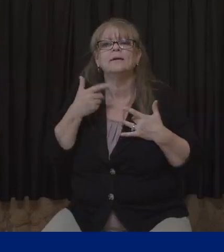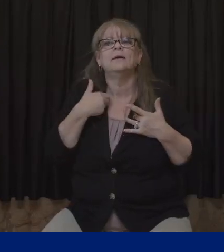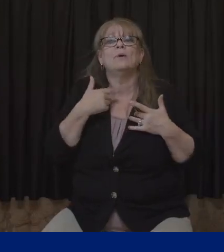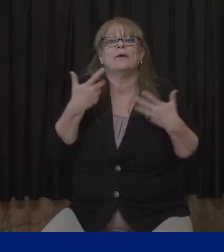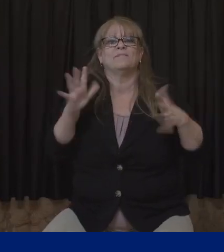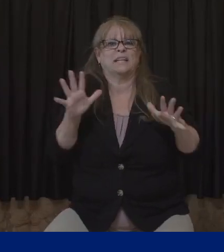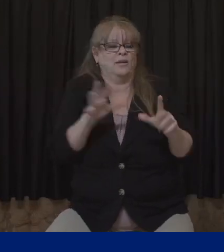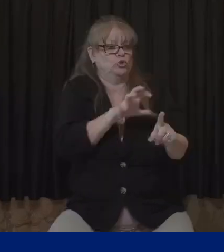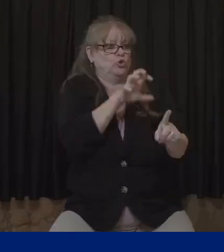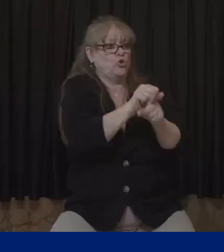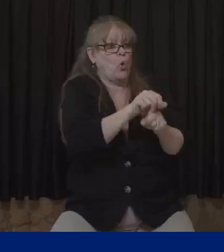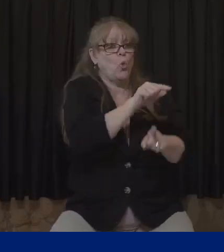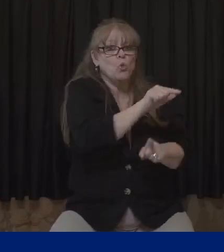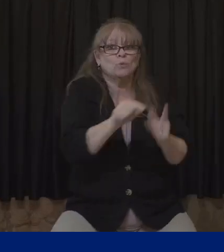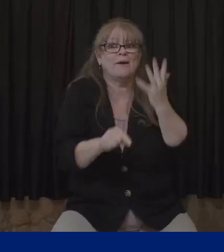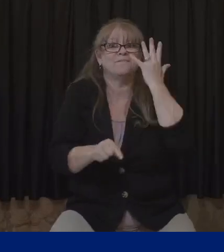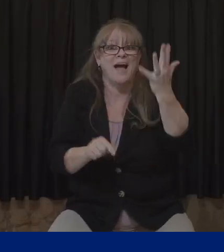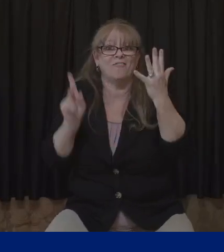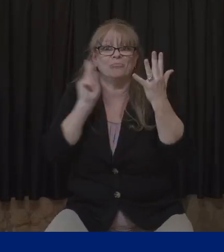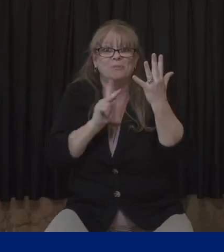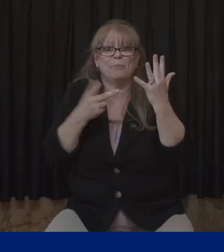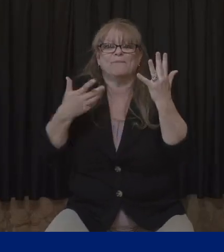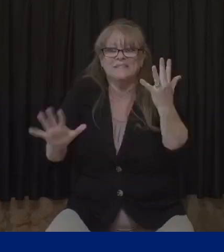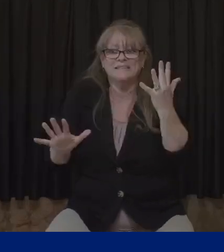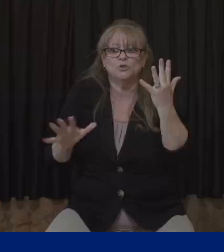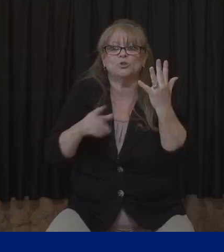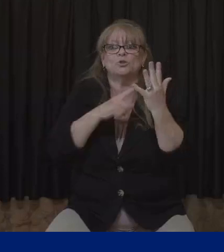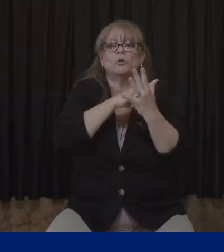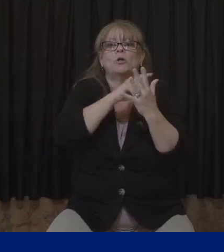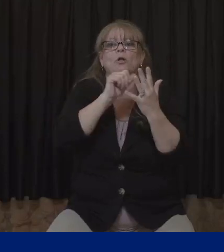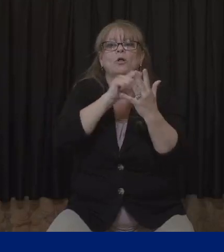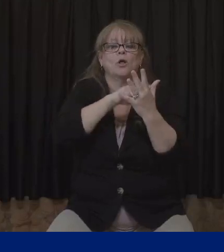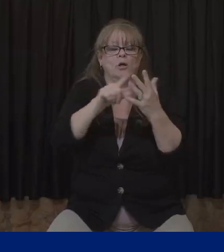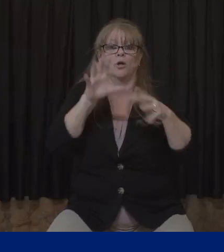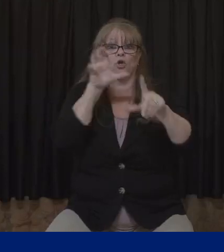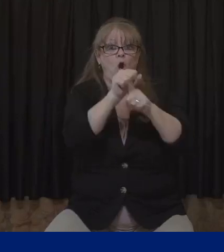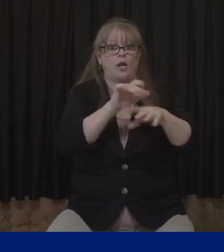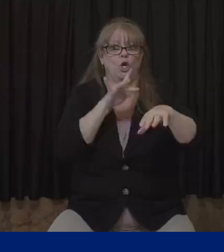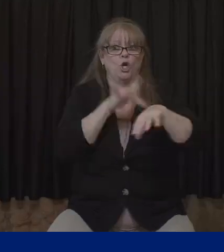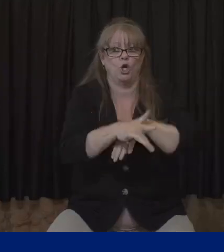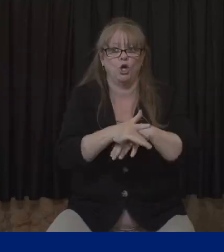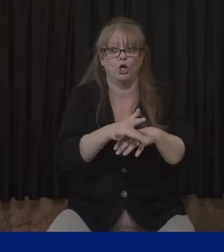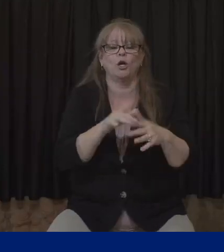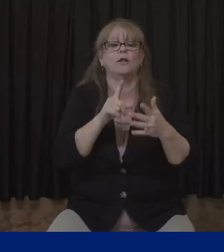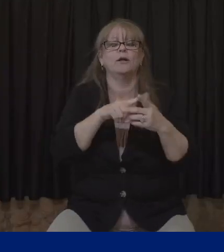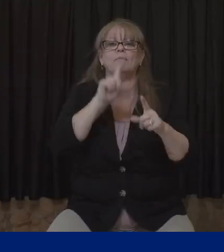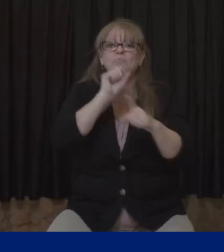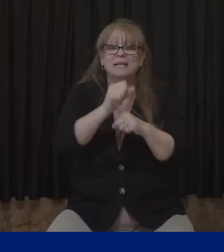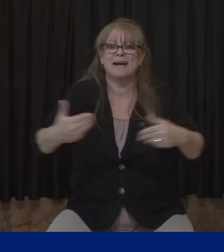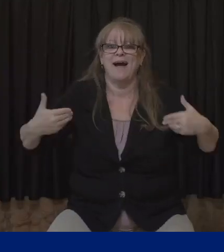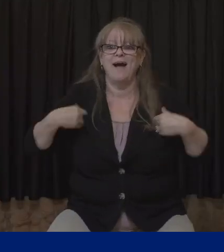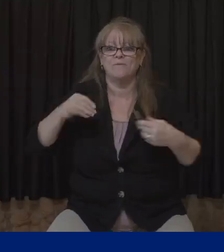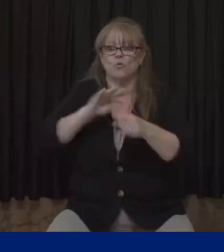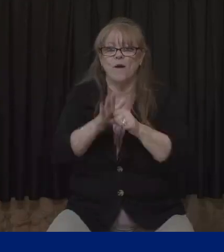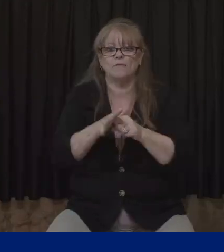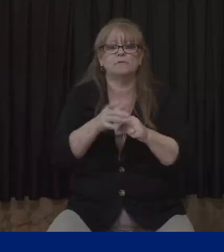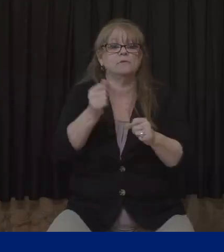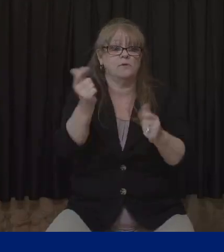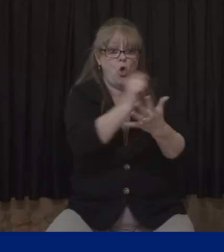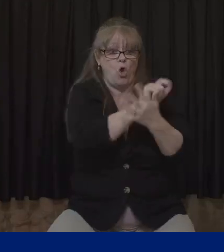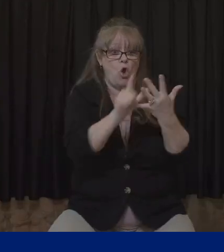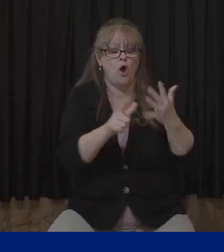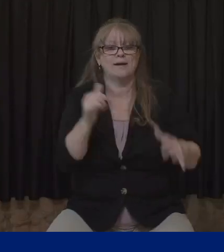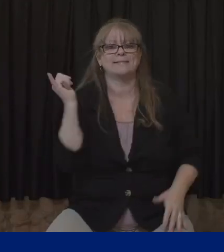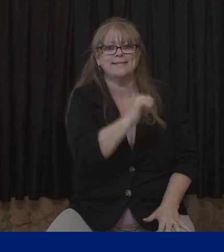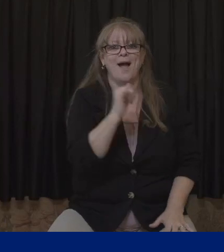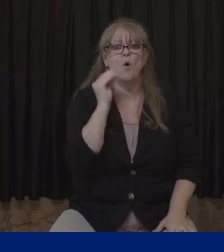no longer going to work in those senior facilities. Each one of those might have cost 5 lives. So directly saving lives by prioritizing